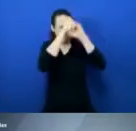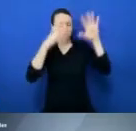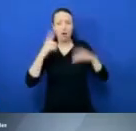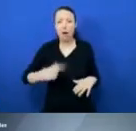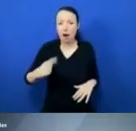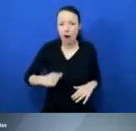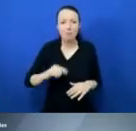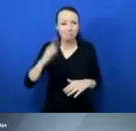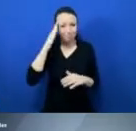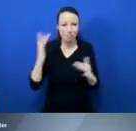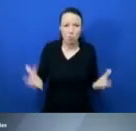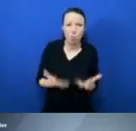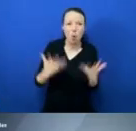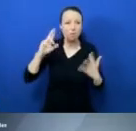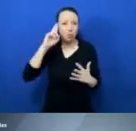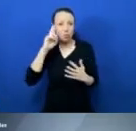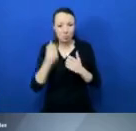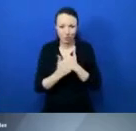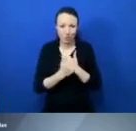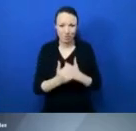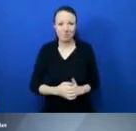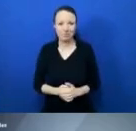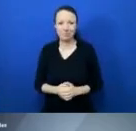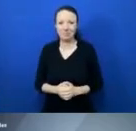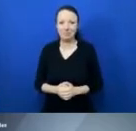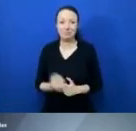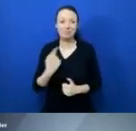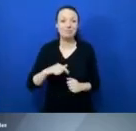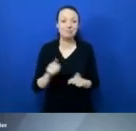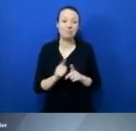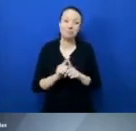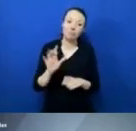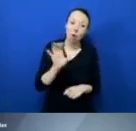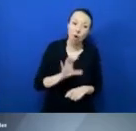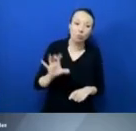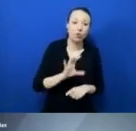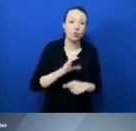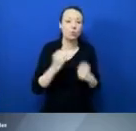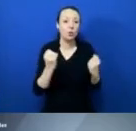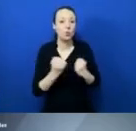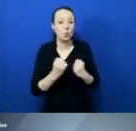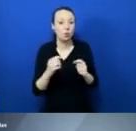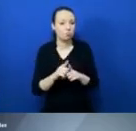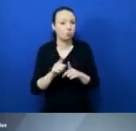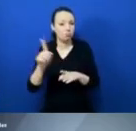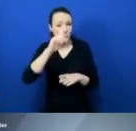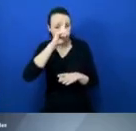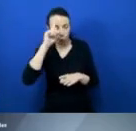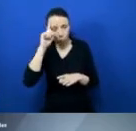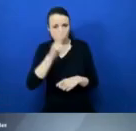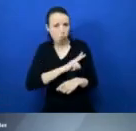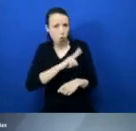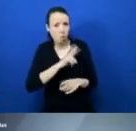can easily get through to the people and to our inhabitants. They understand it easily. And we see also the